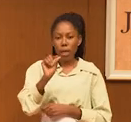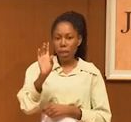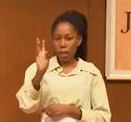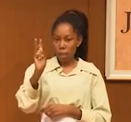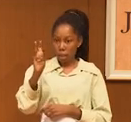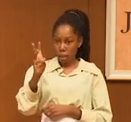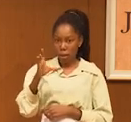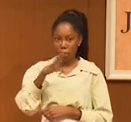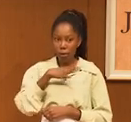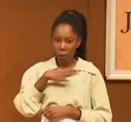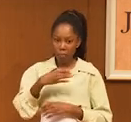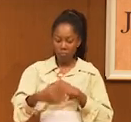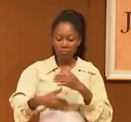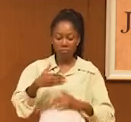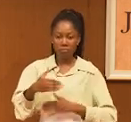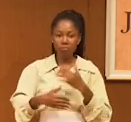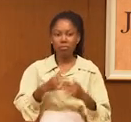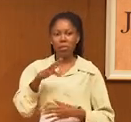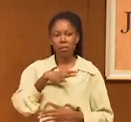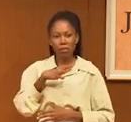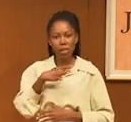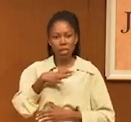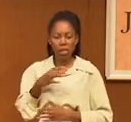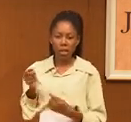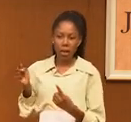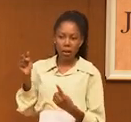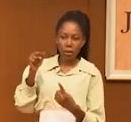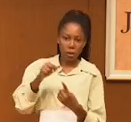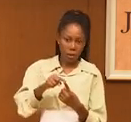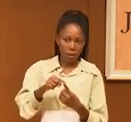2016. Everything was going on well till